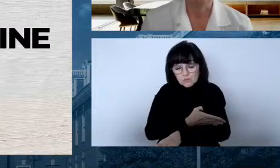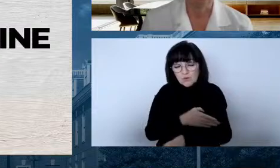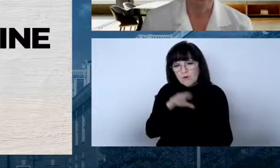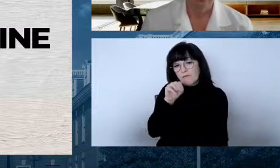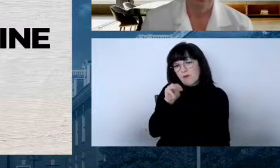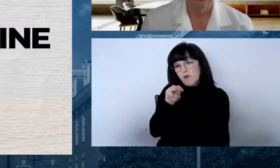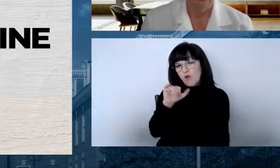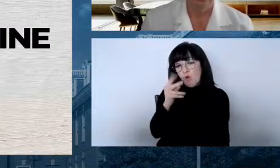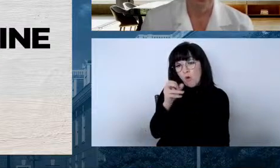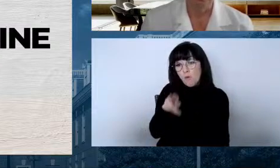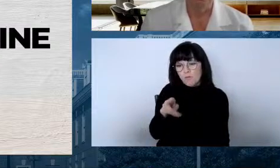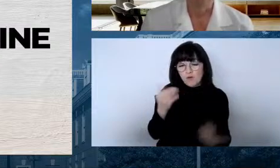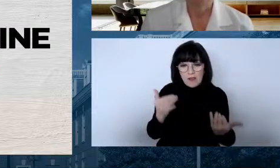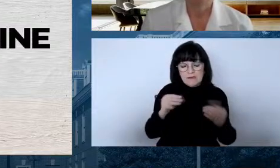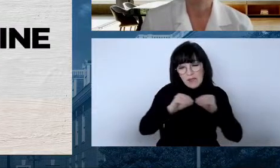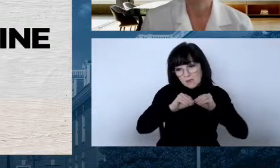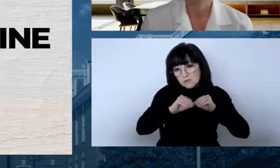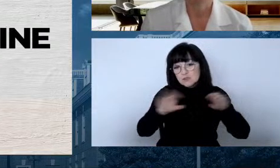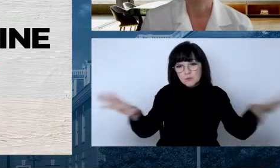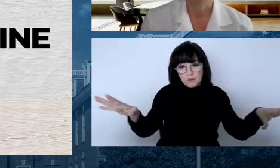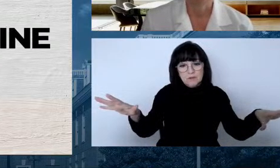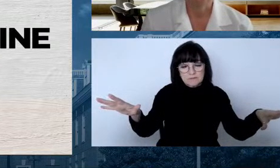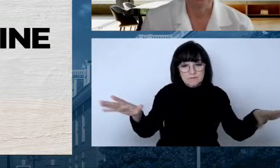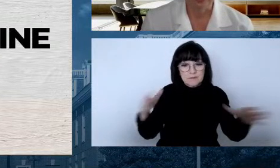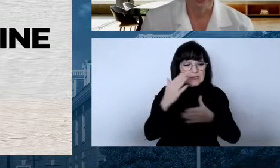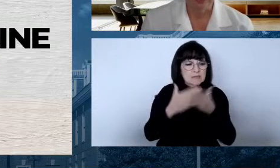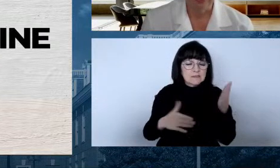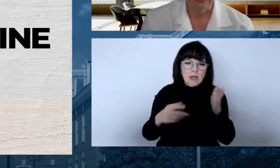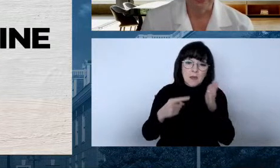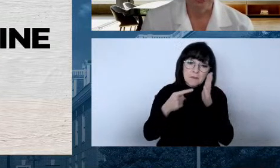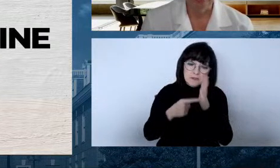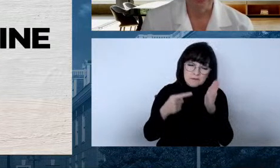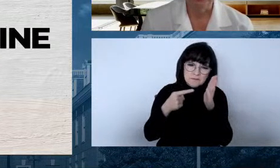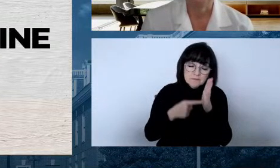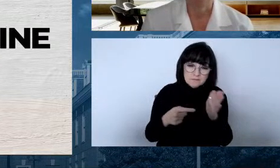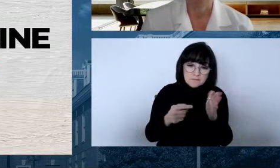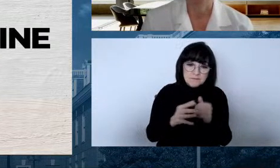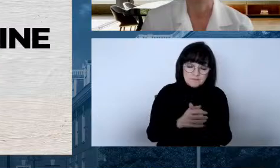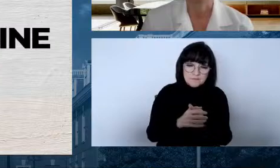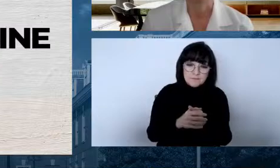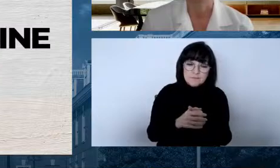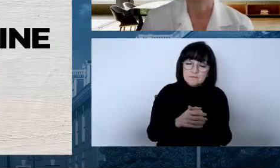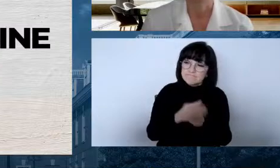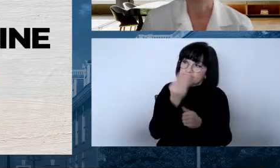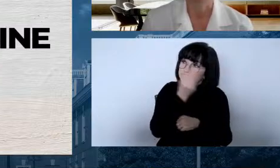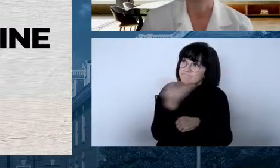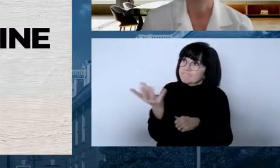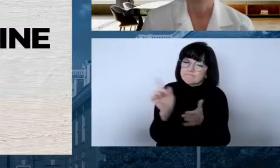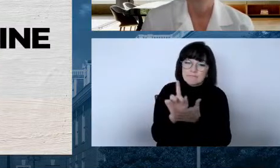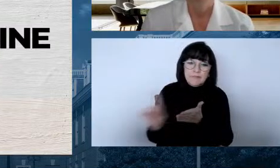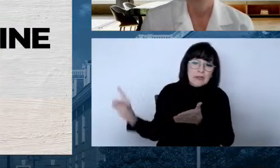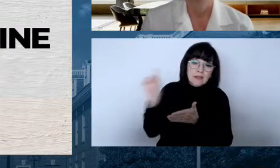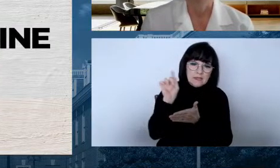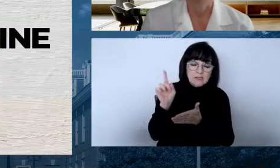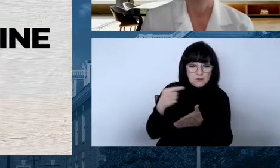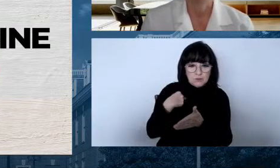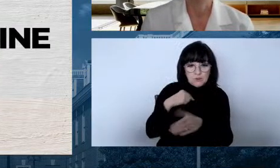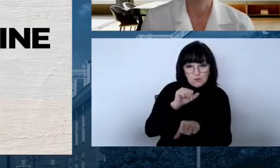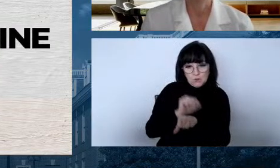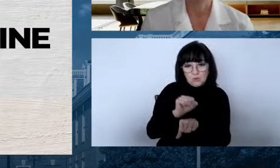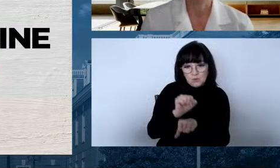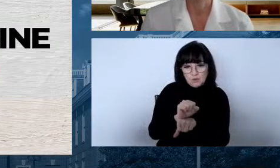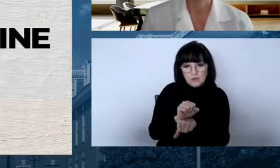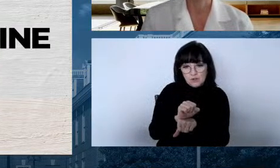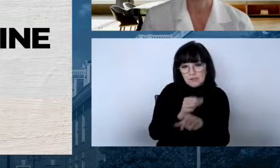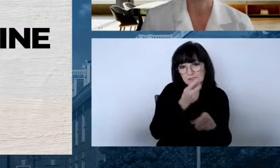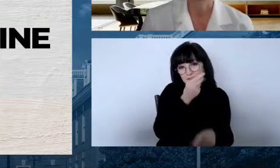taking hold. So some examples that I could provide. Last week, I was actually working clinically. And Dr. Siegelman,